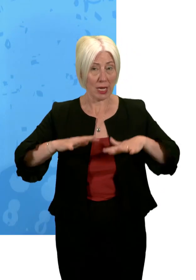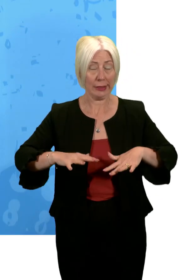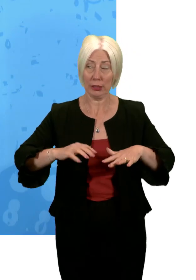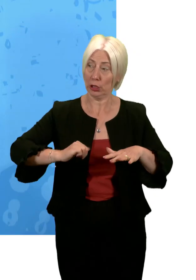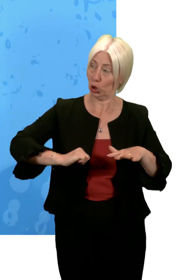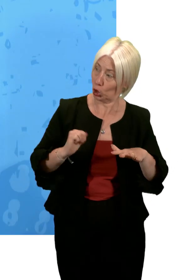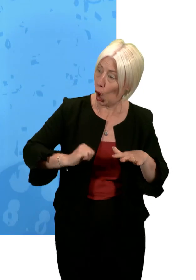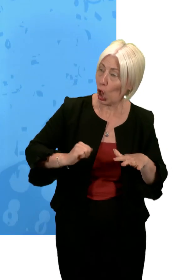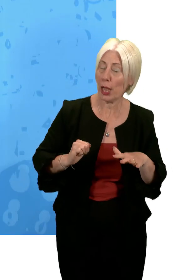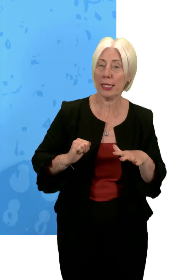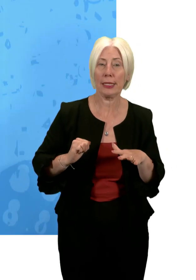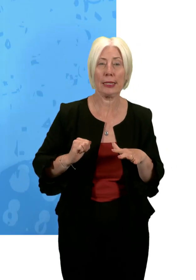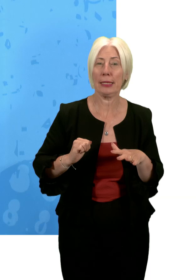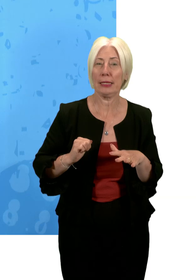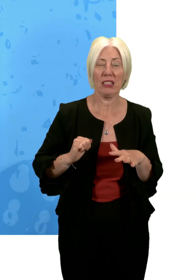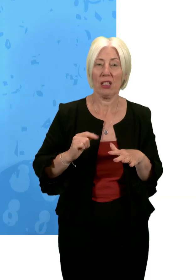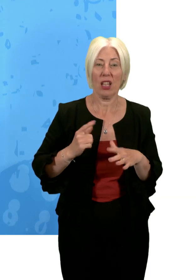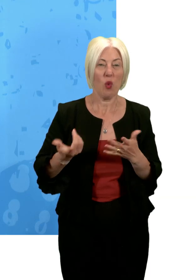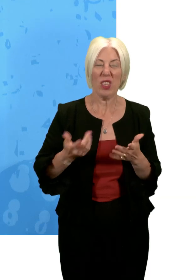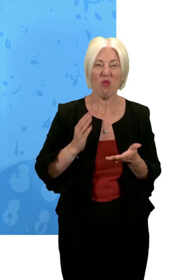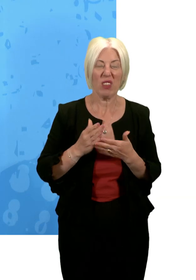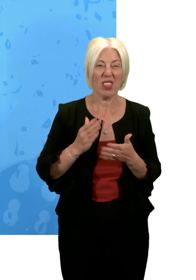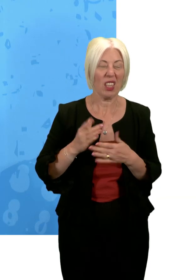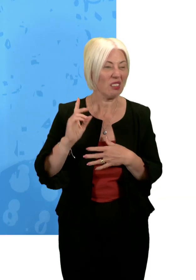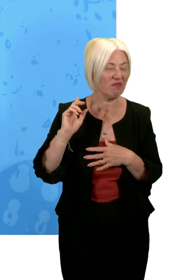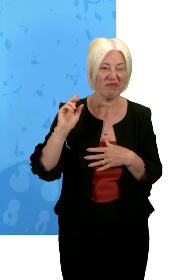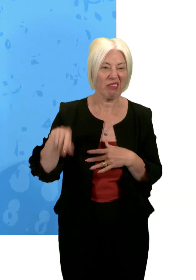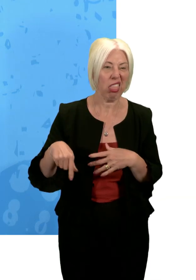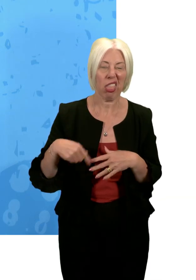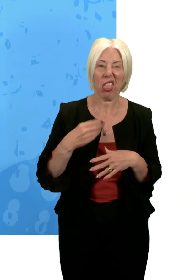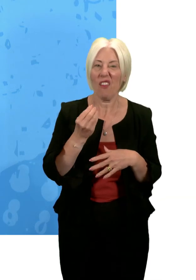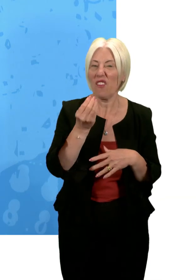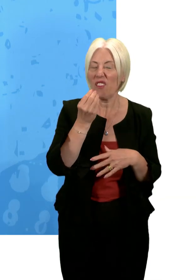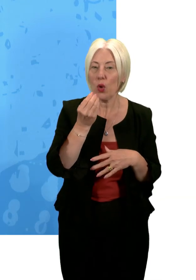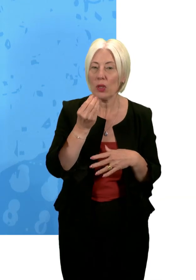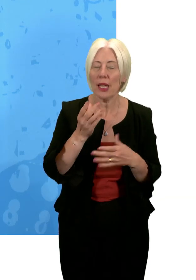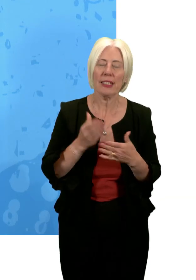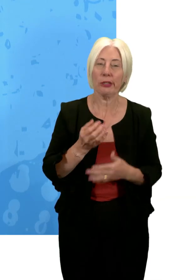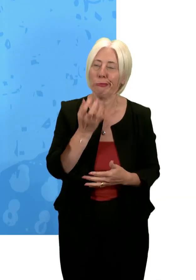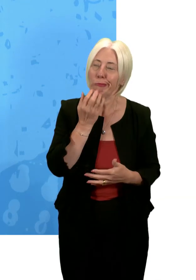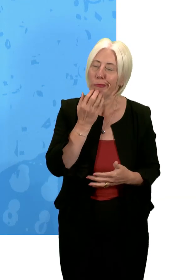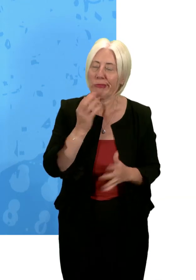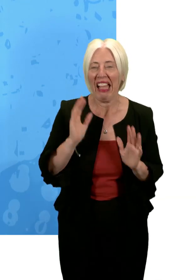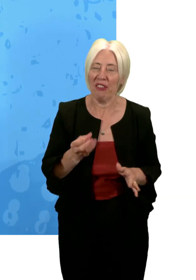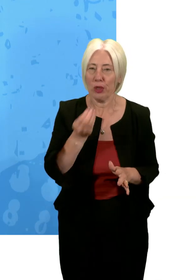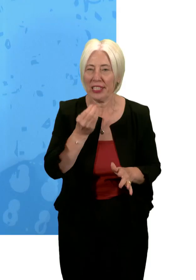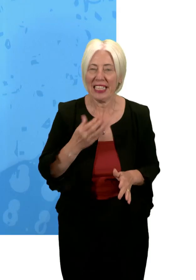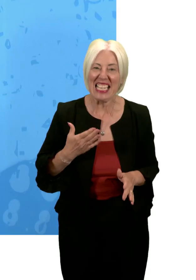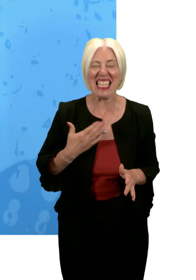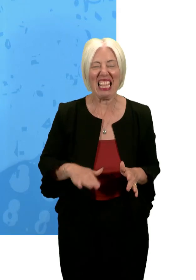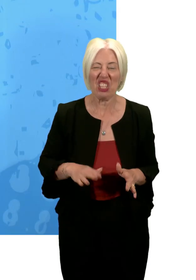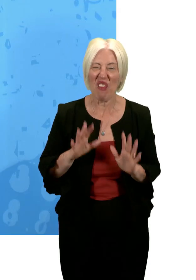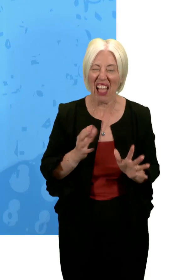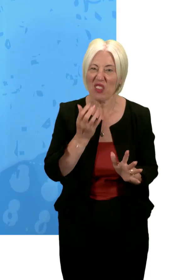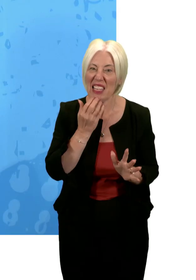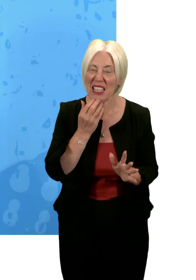world, we have so little disregard for food. We have, you know, it's almost like a necessary evil. And the people that are interested,